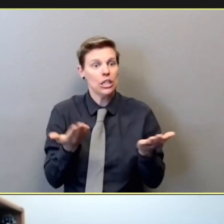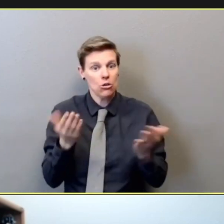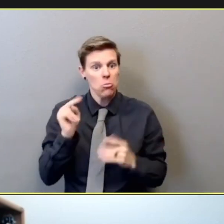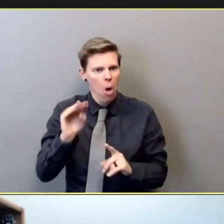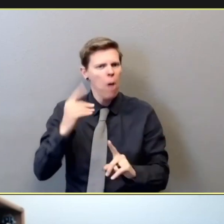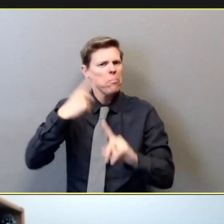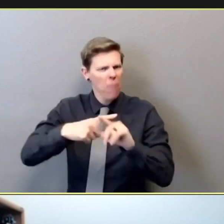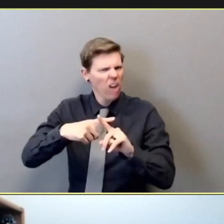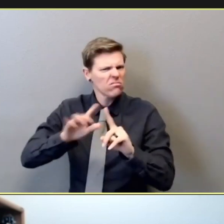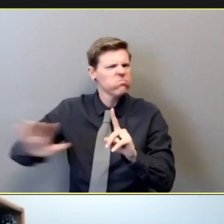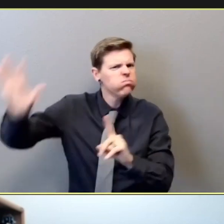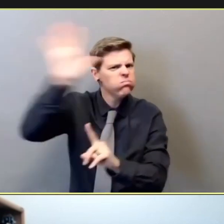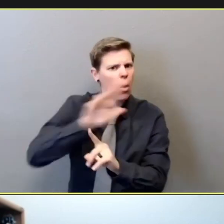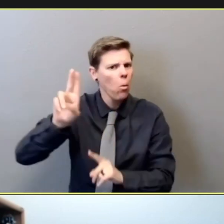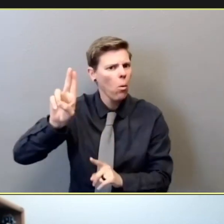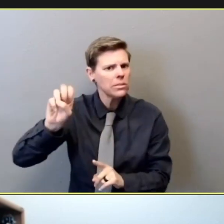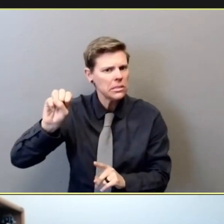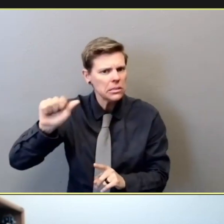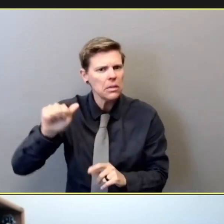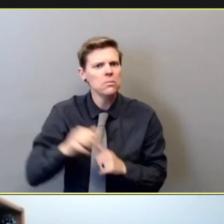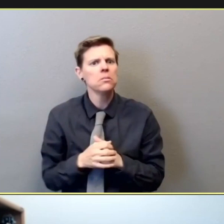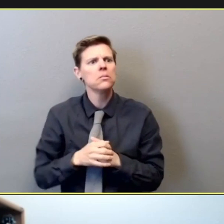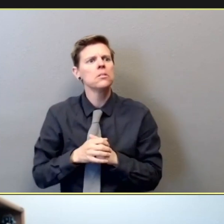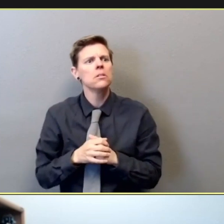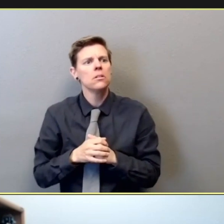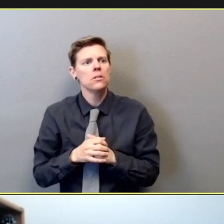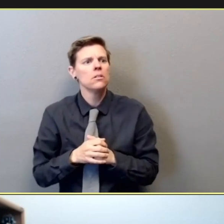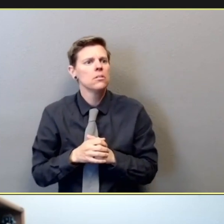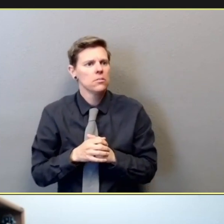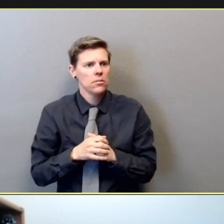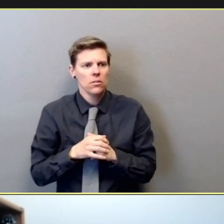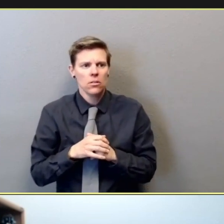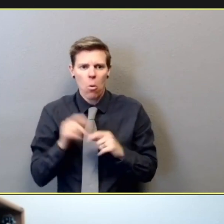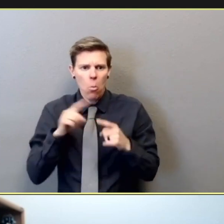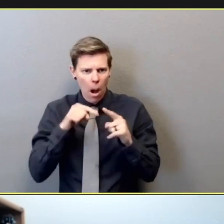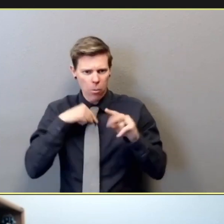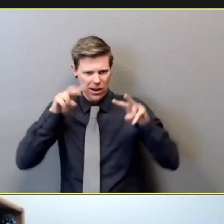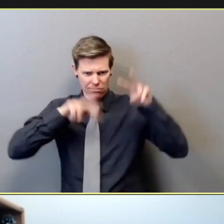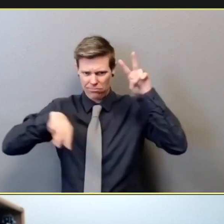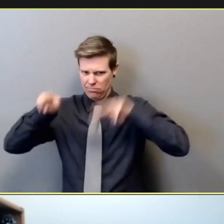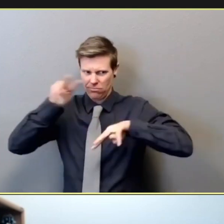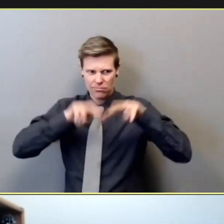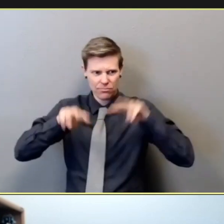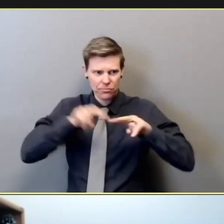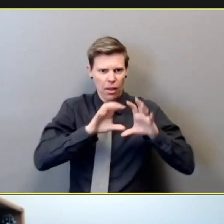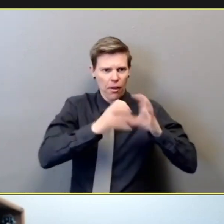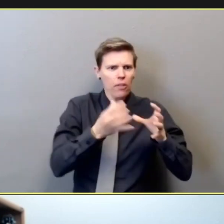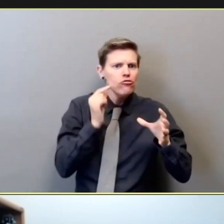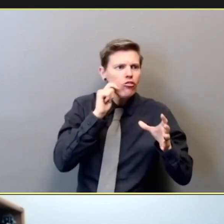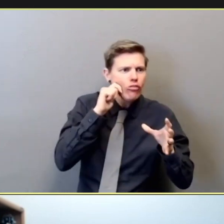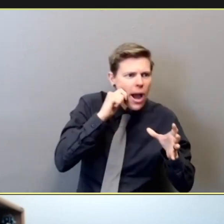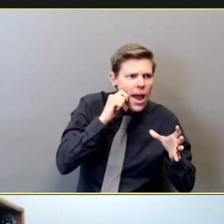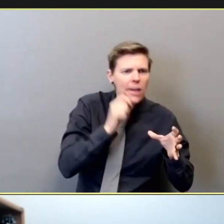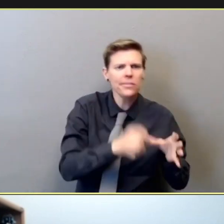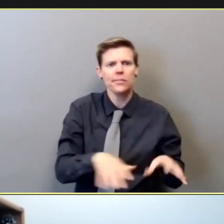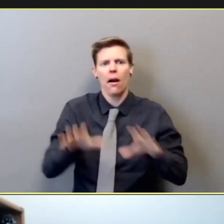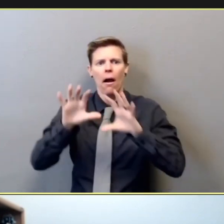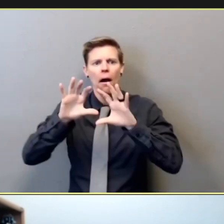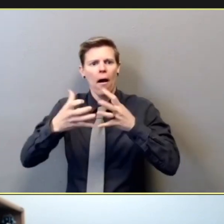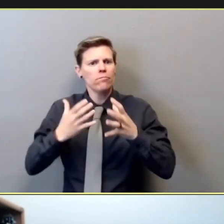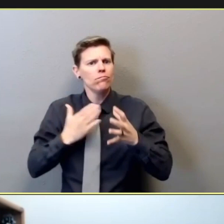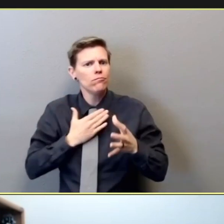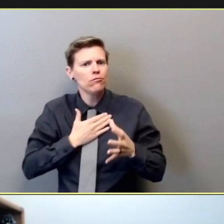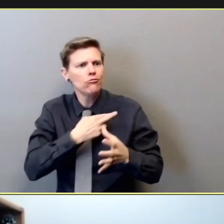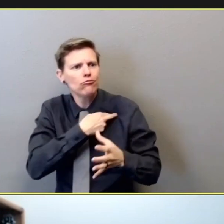look at our data, we disaggregate our data by race, ethnicity. It really highlights a lot of